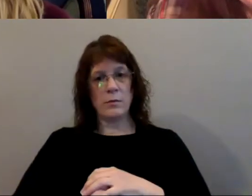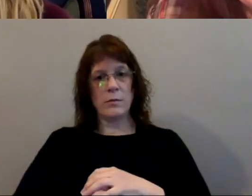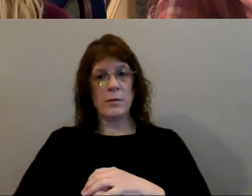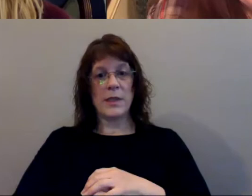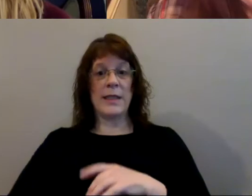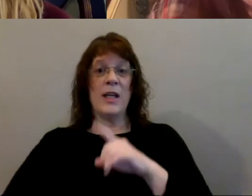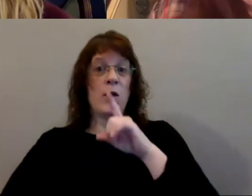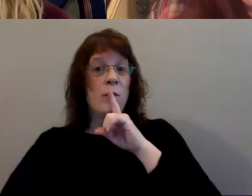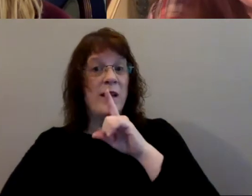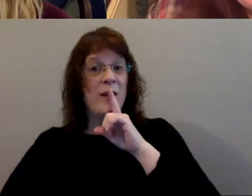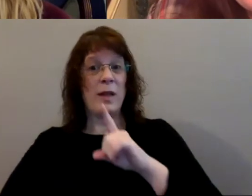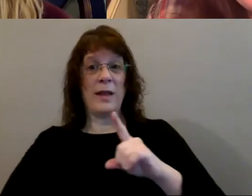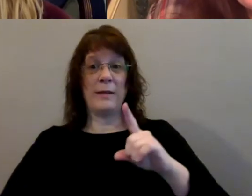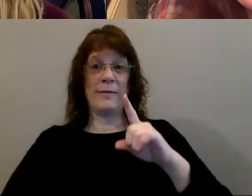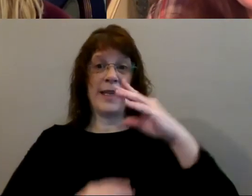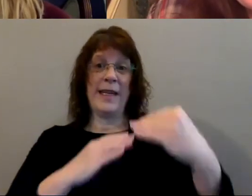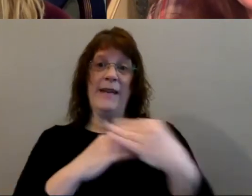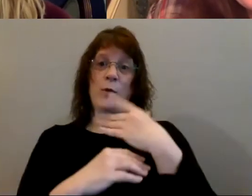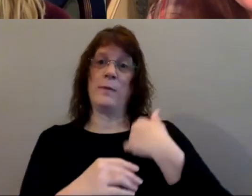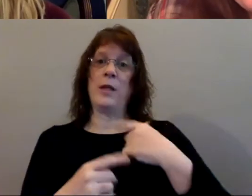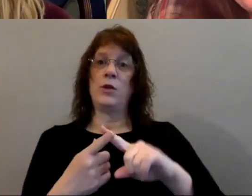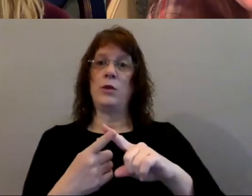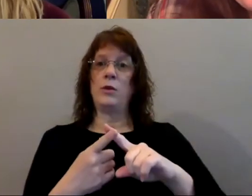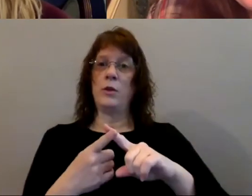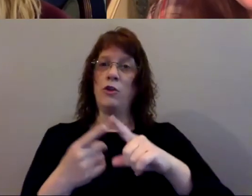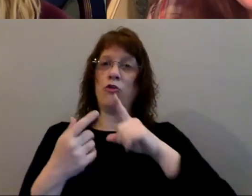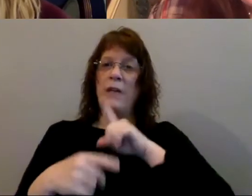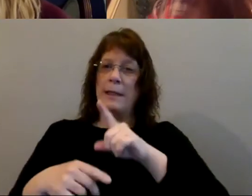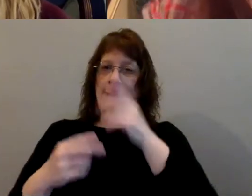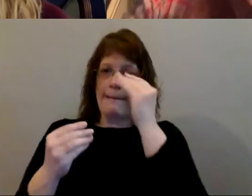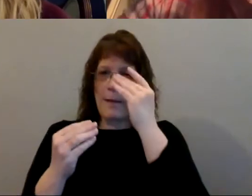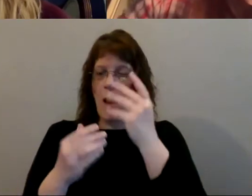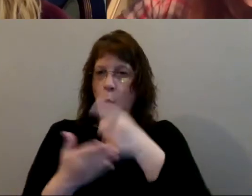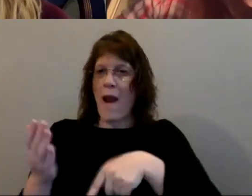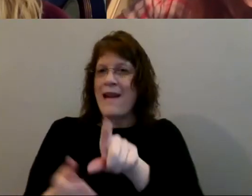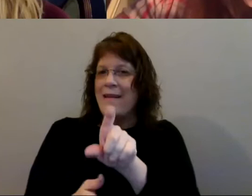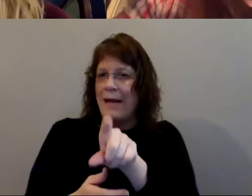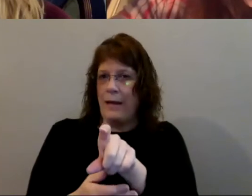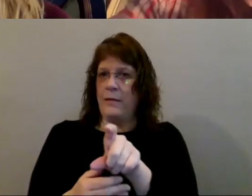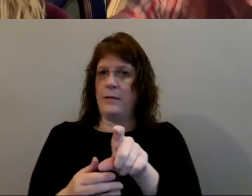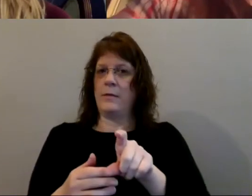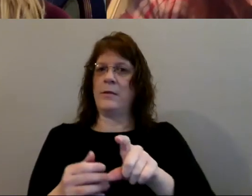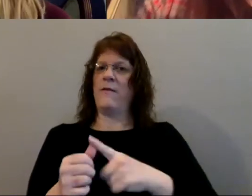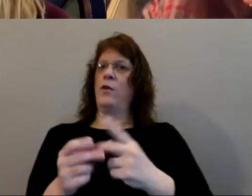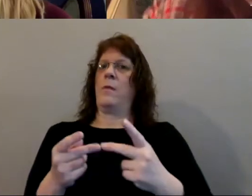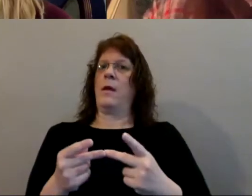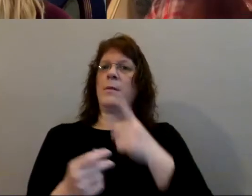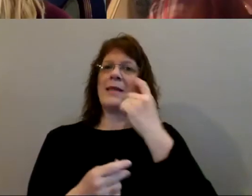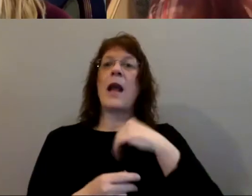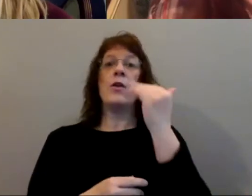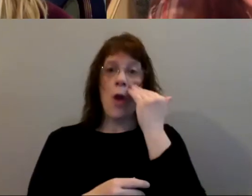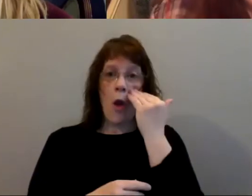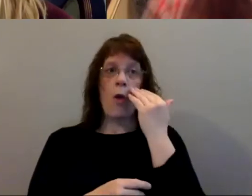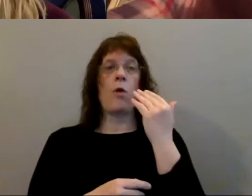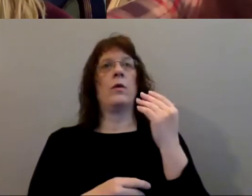really influenced me to like evaluate what I actually need in the first place. Um, just because I know that the state of the